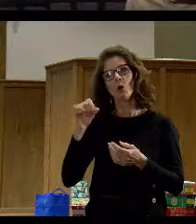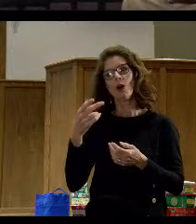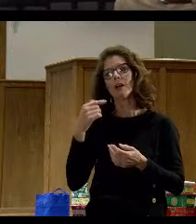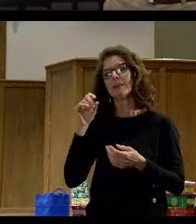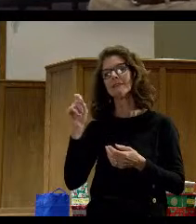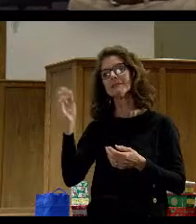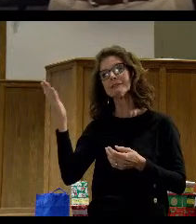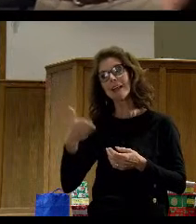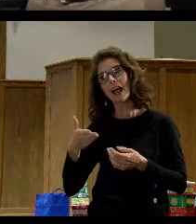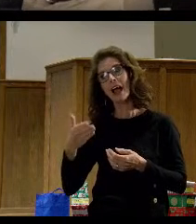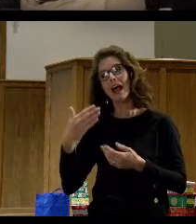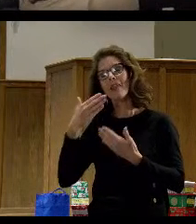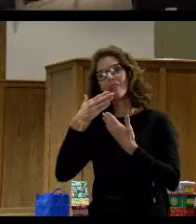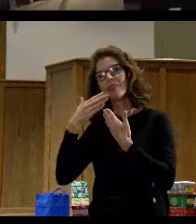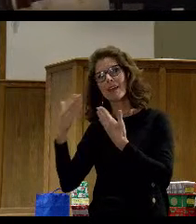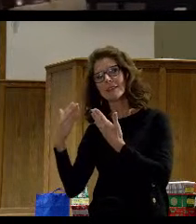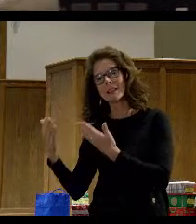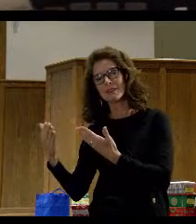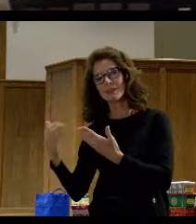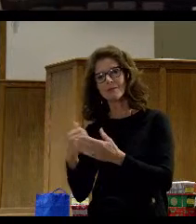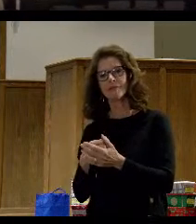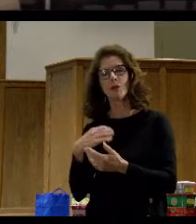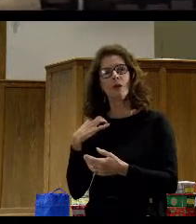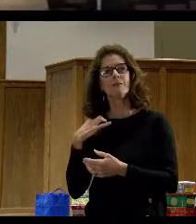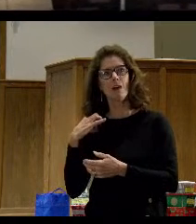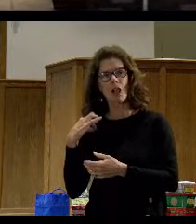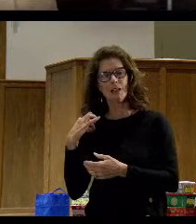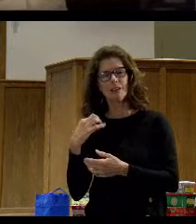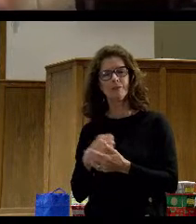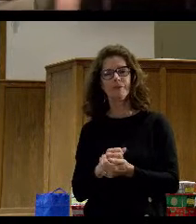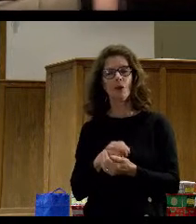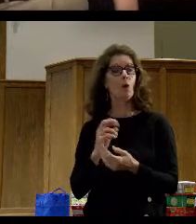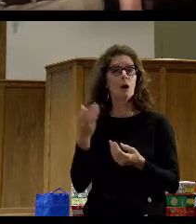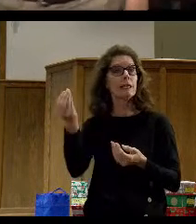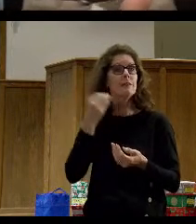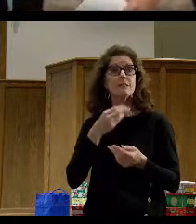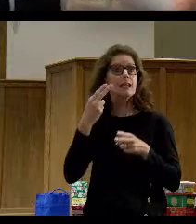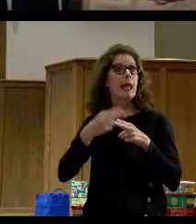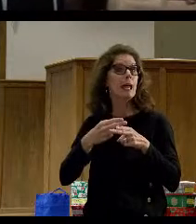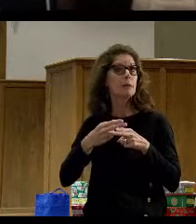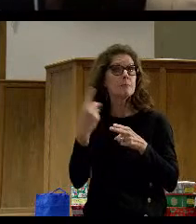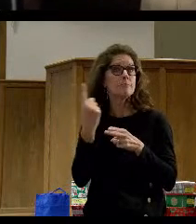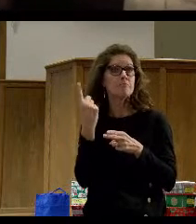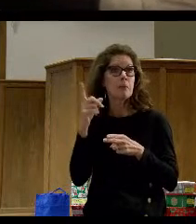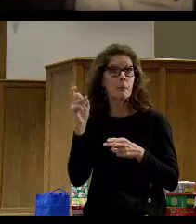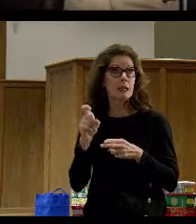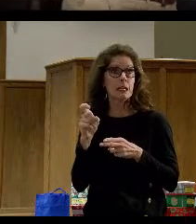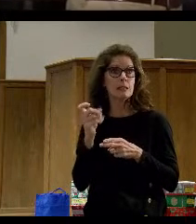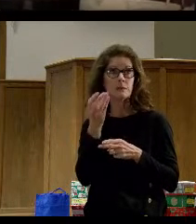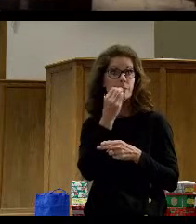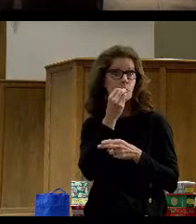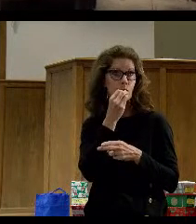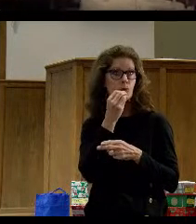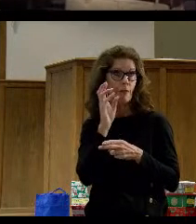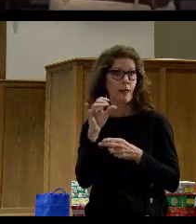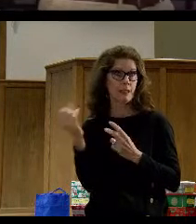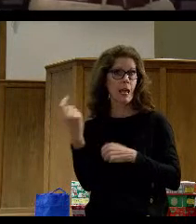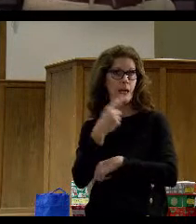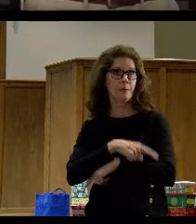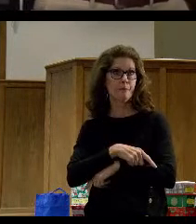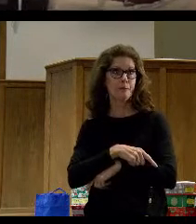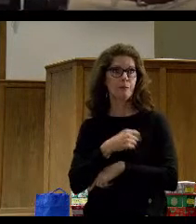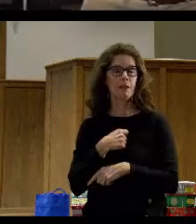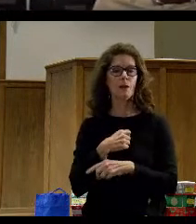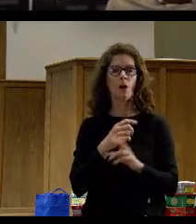us know to volunteer. You can also suggest the name of someone who needs a meal on Thanksgiving Day. So those will be ready-to-cook meals that we will